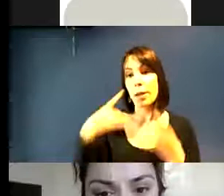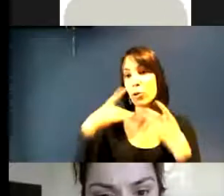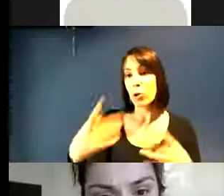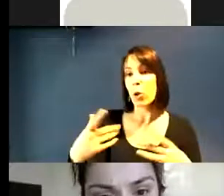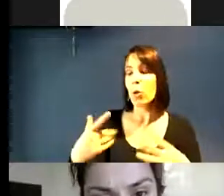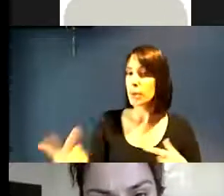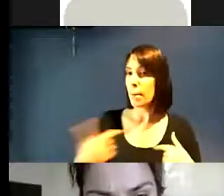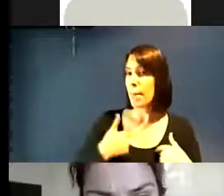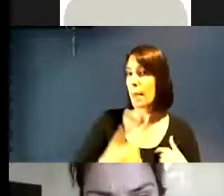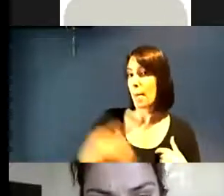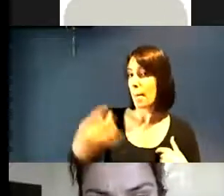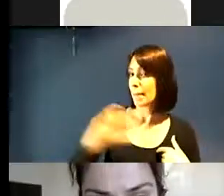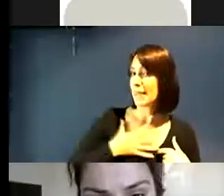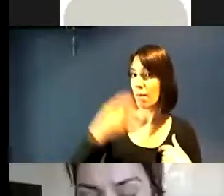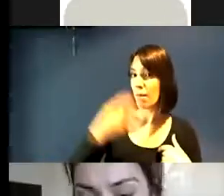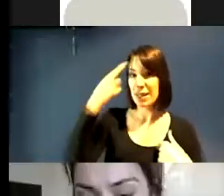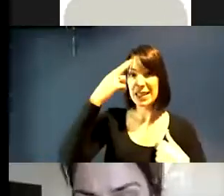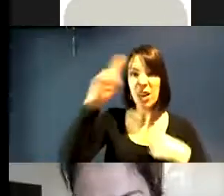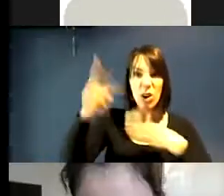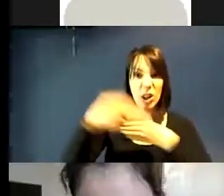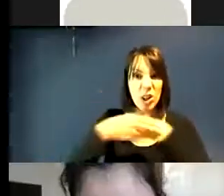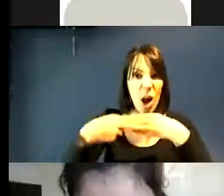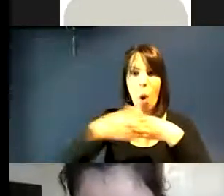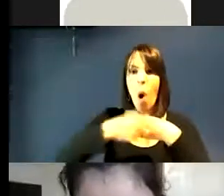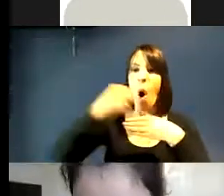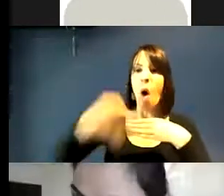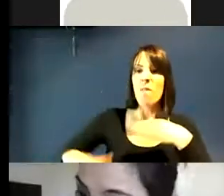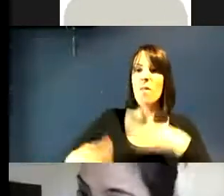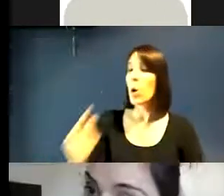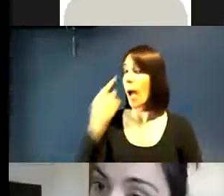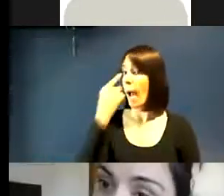stereotypes can actually be doable.